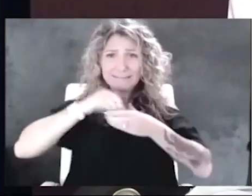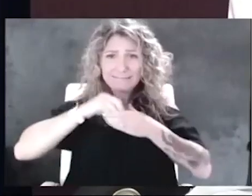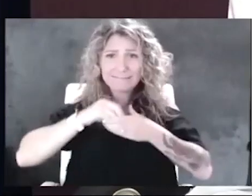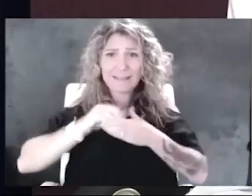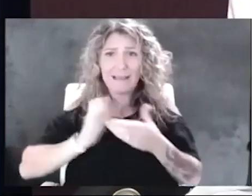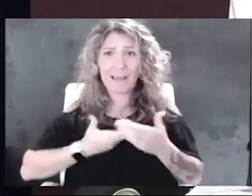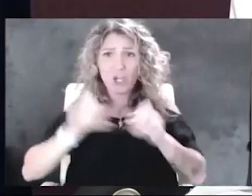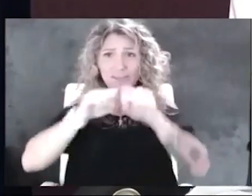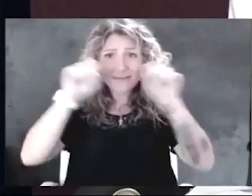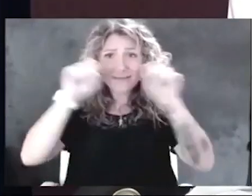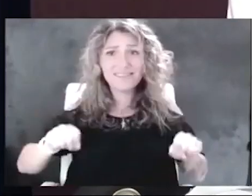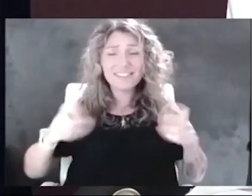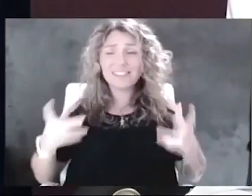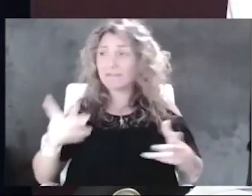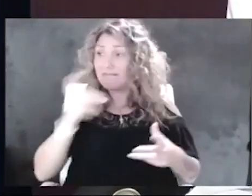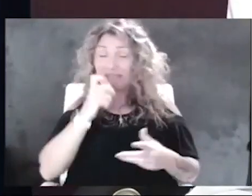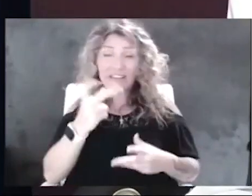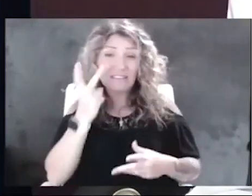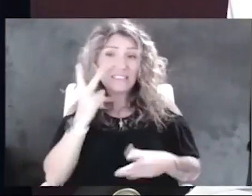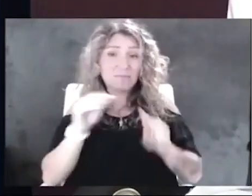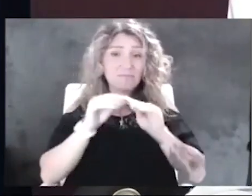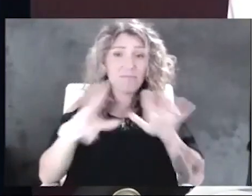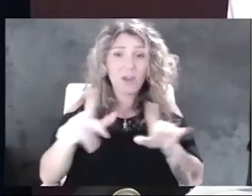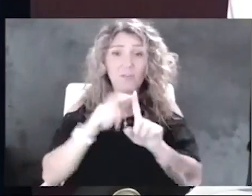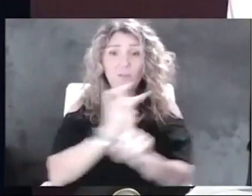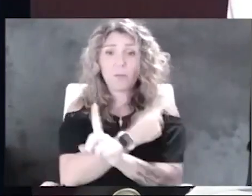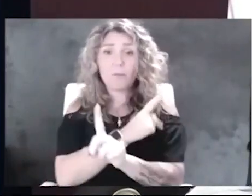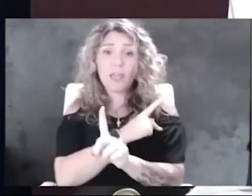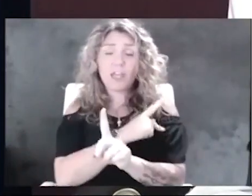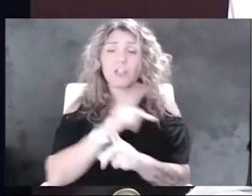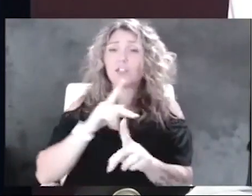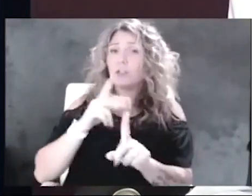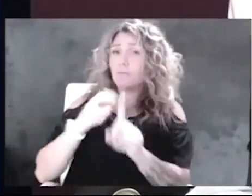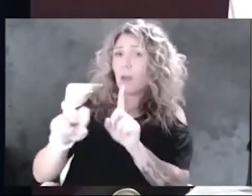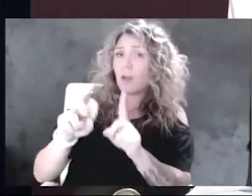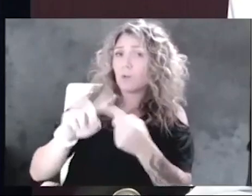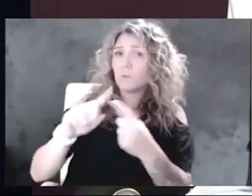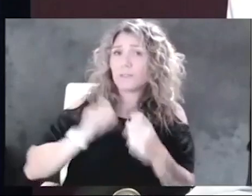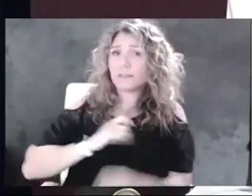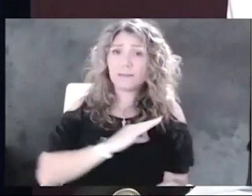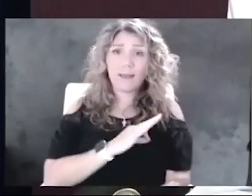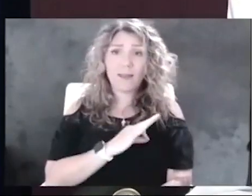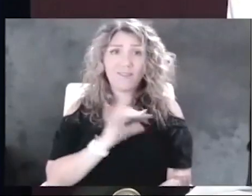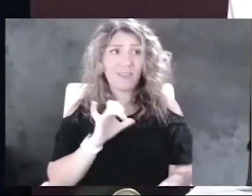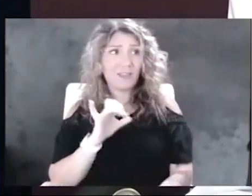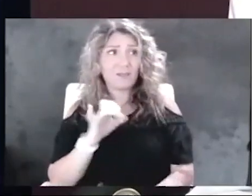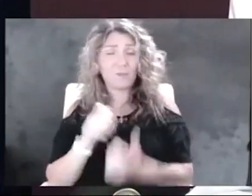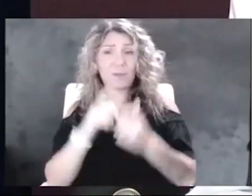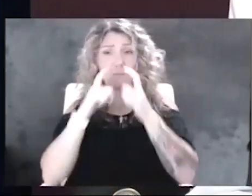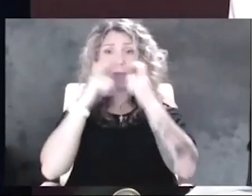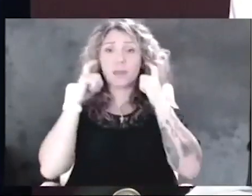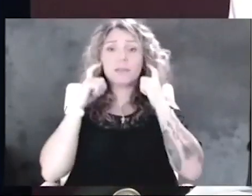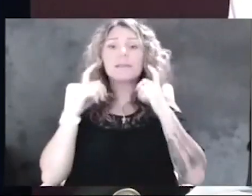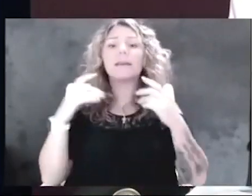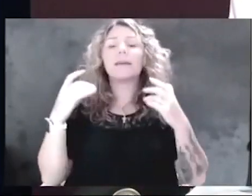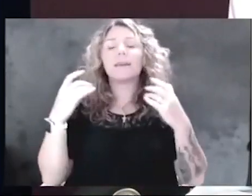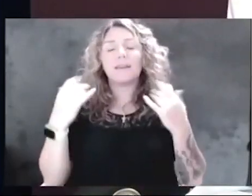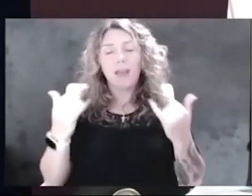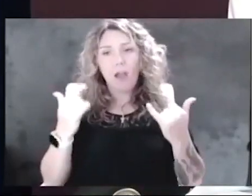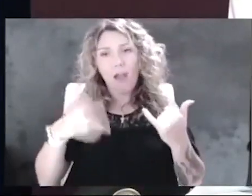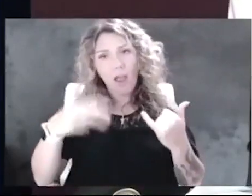seen spread from patients to our staff. And that's just with masking. Now, we have a highly vaccinated staff, but it's not